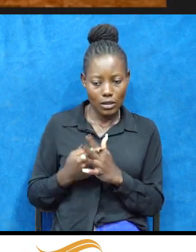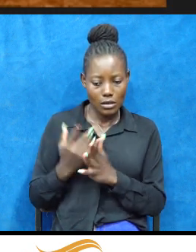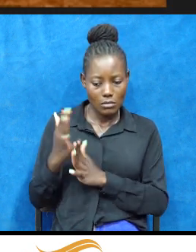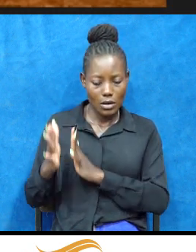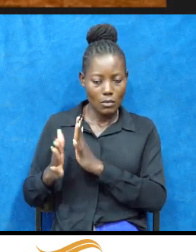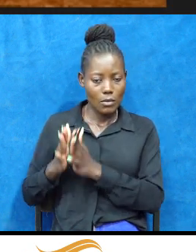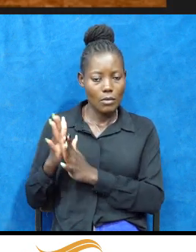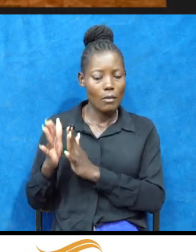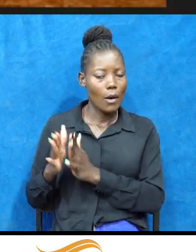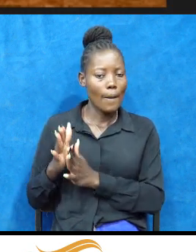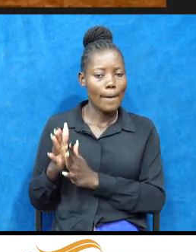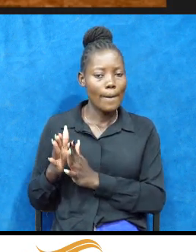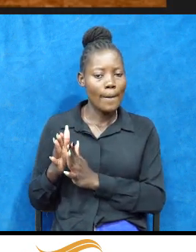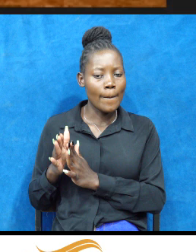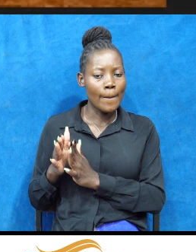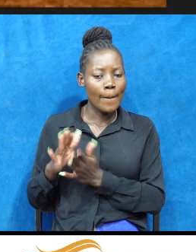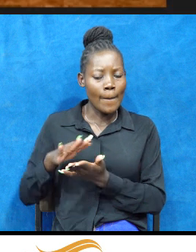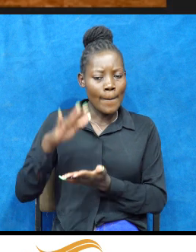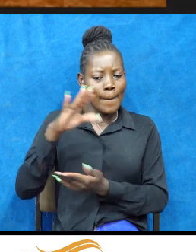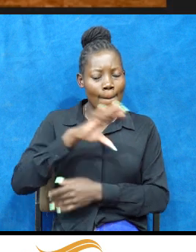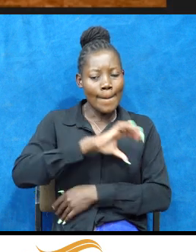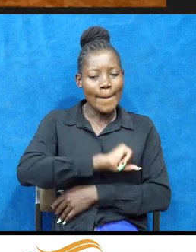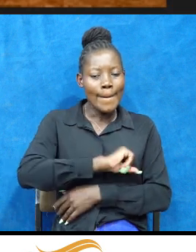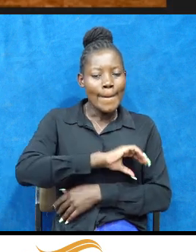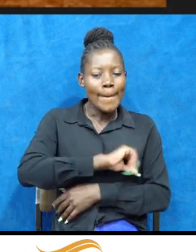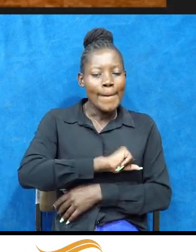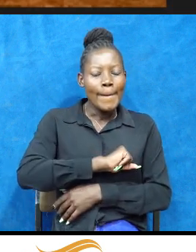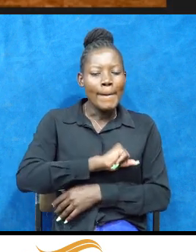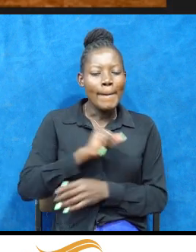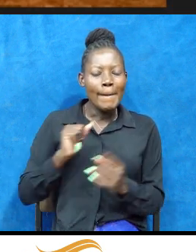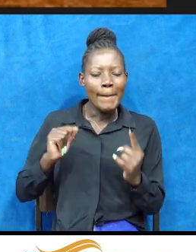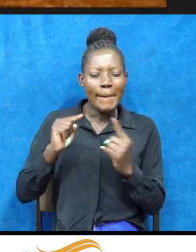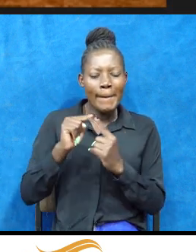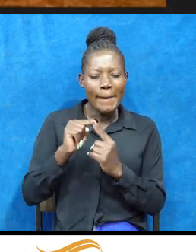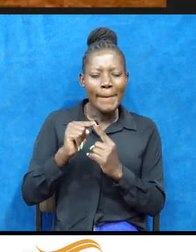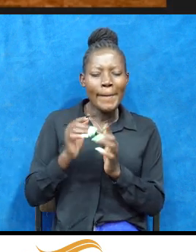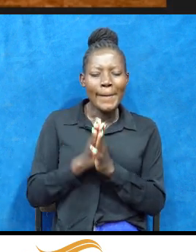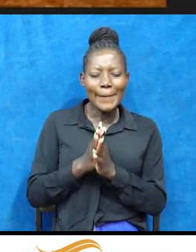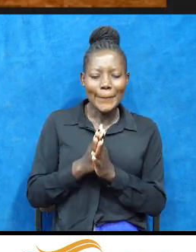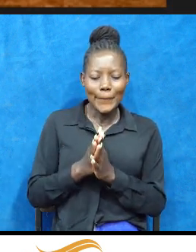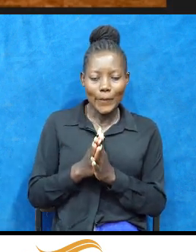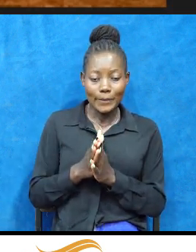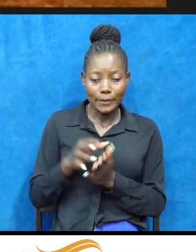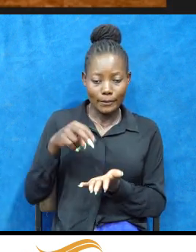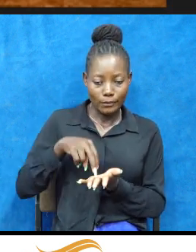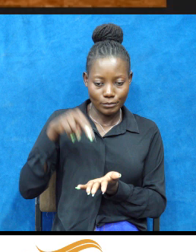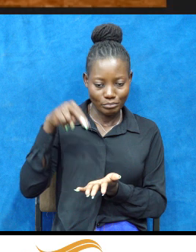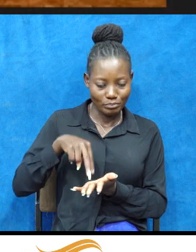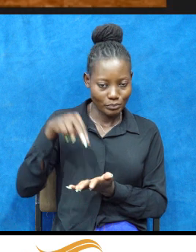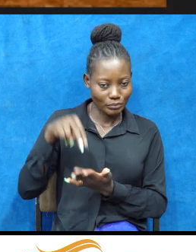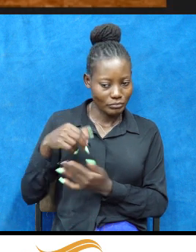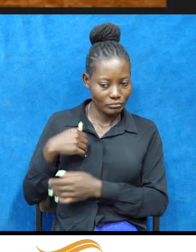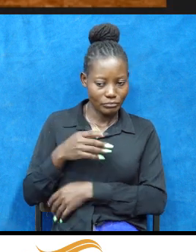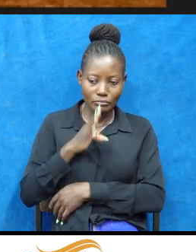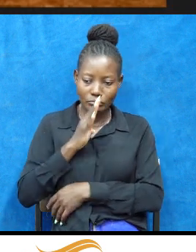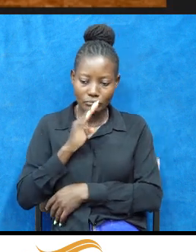more an endurance approach. And the day two in here is a jump run circuit. I borrowed this